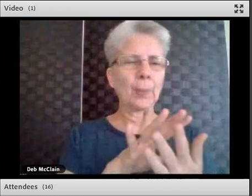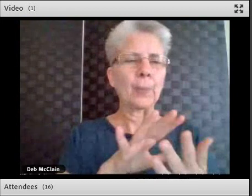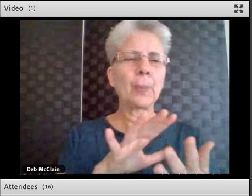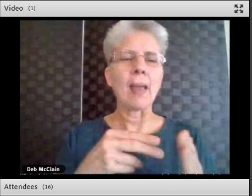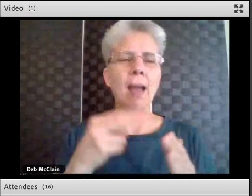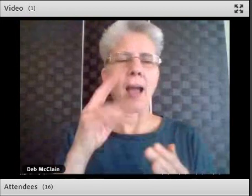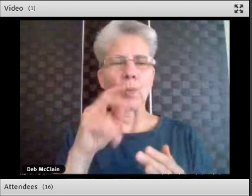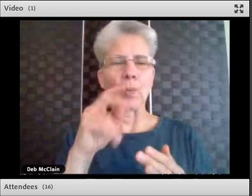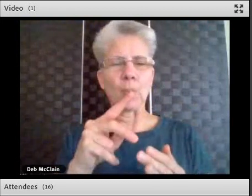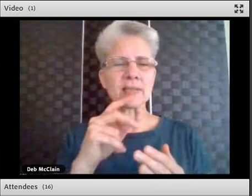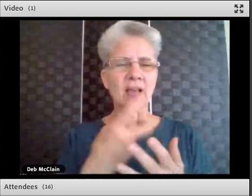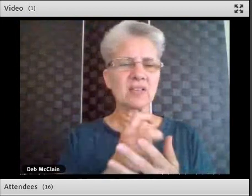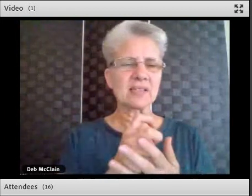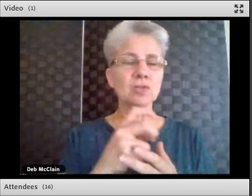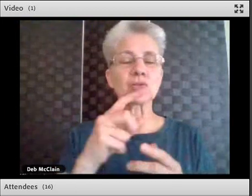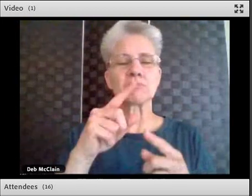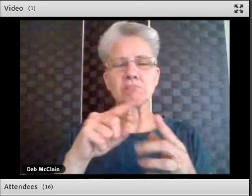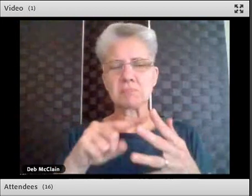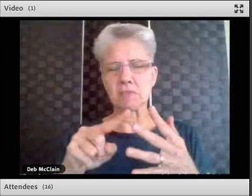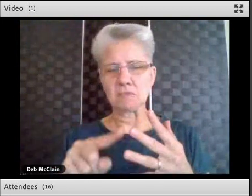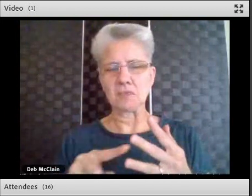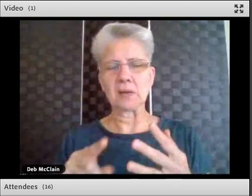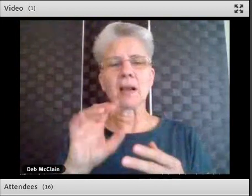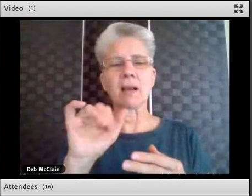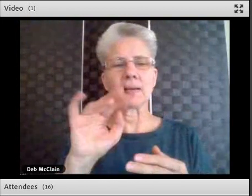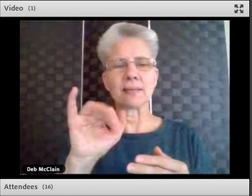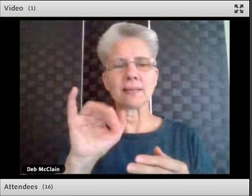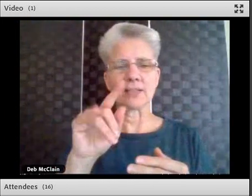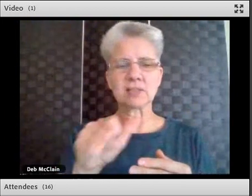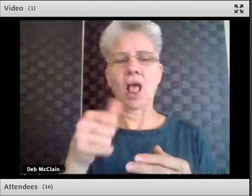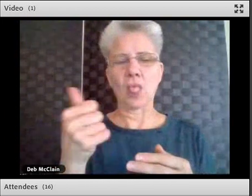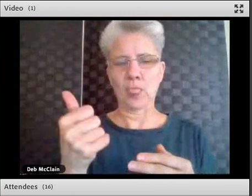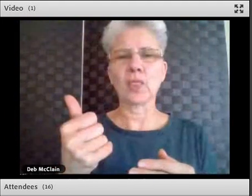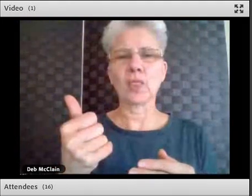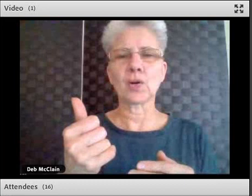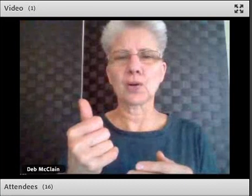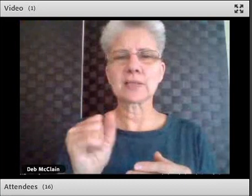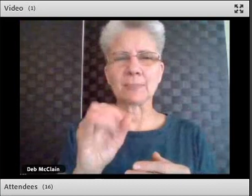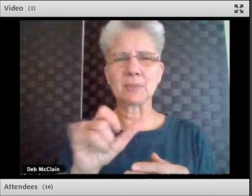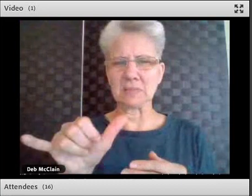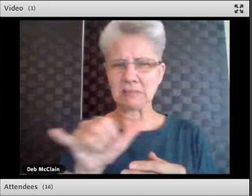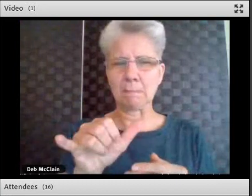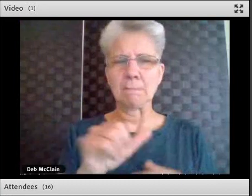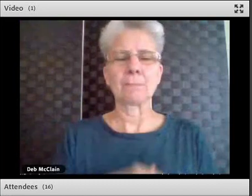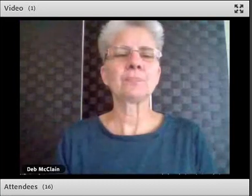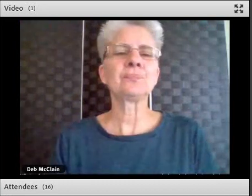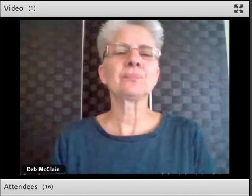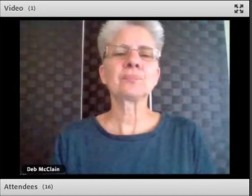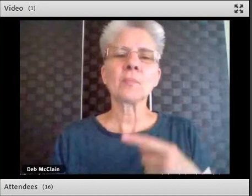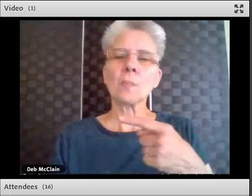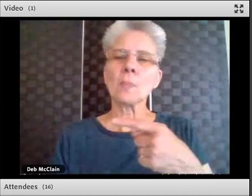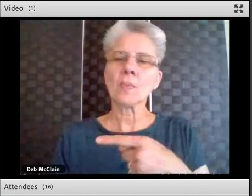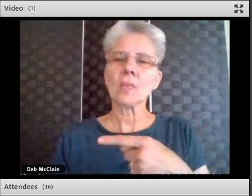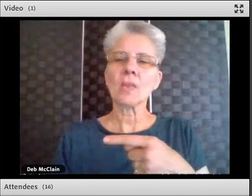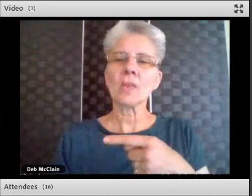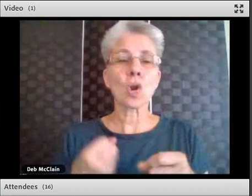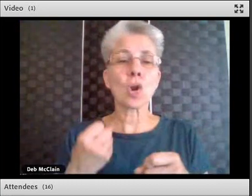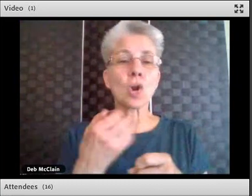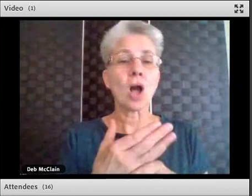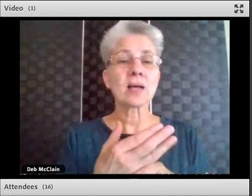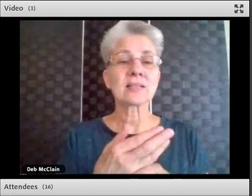of seizures, among other conditions here or other symptoms. Causes and risk